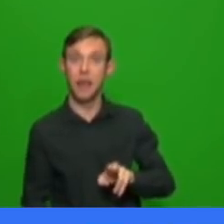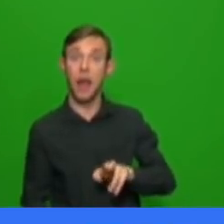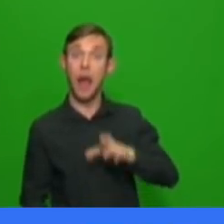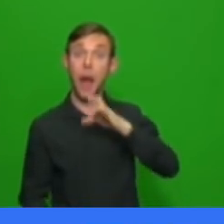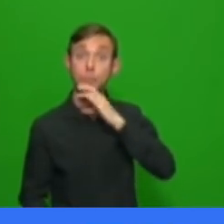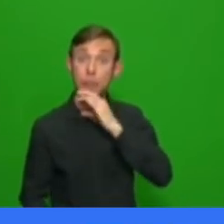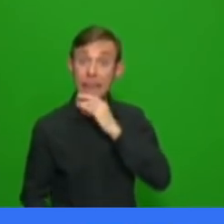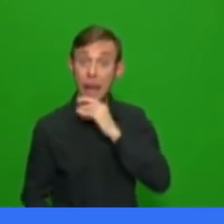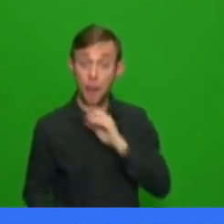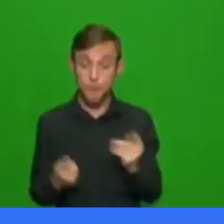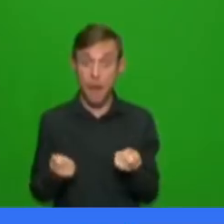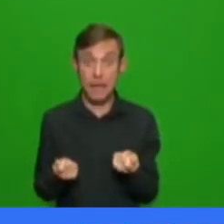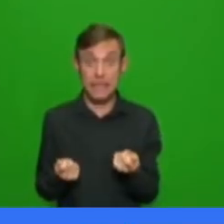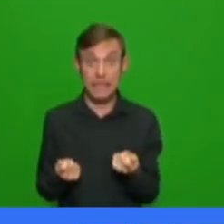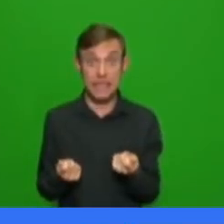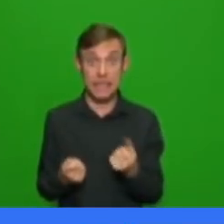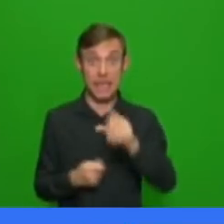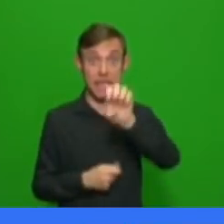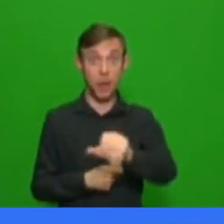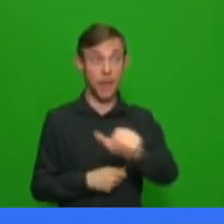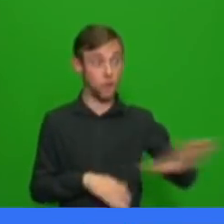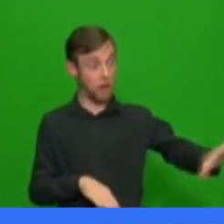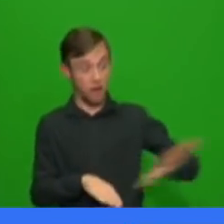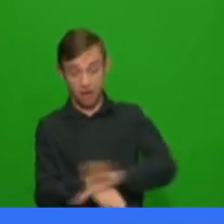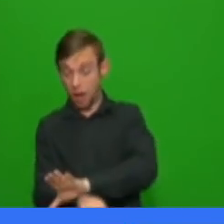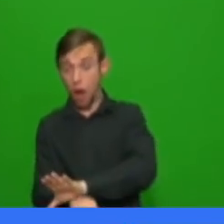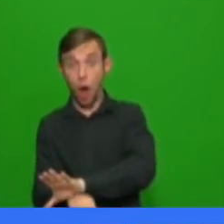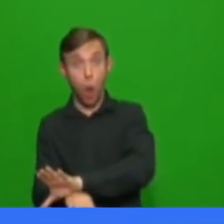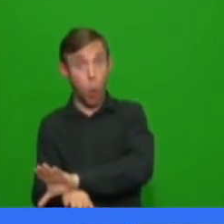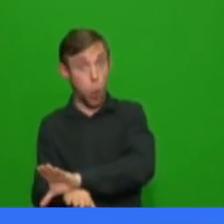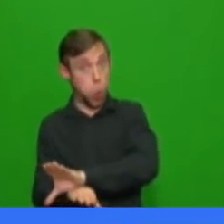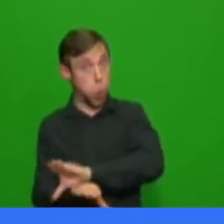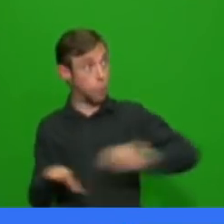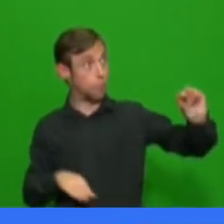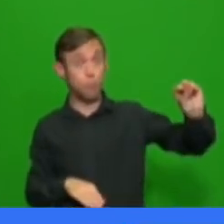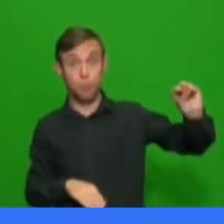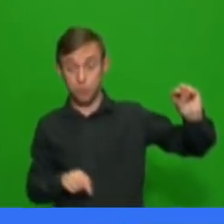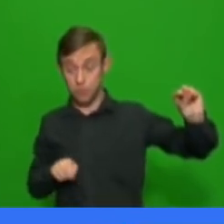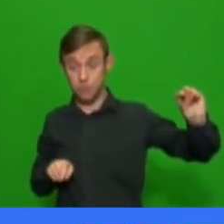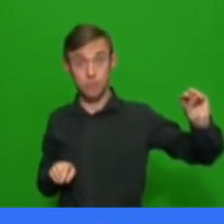of capital or there is a reversal of flows,